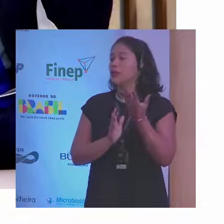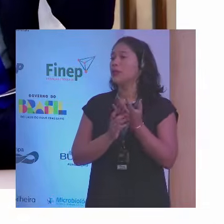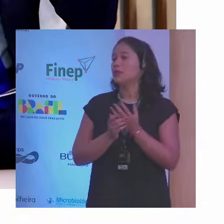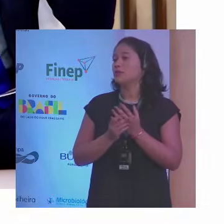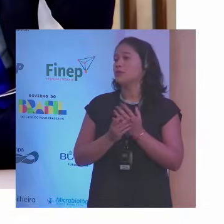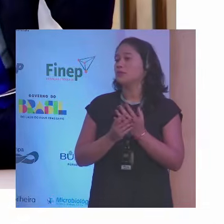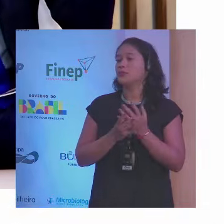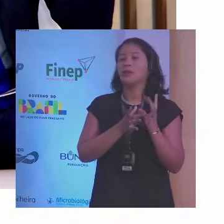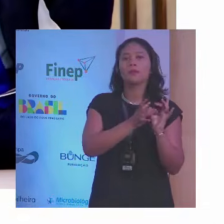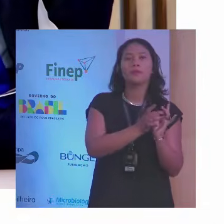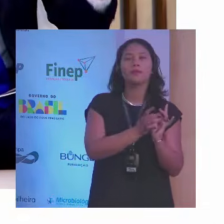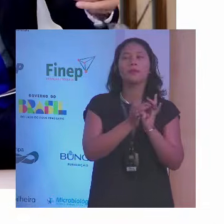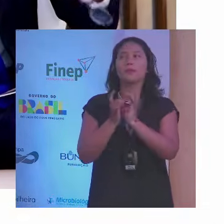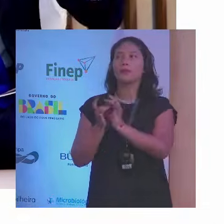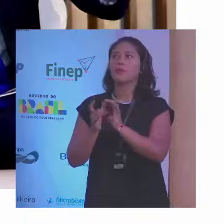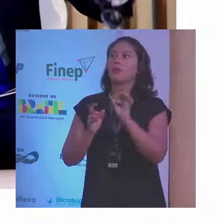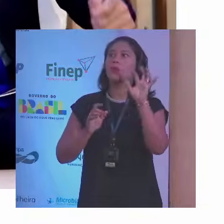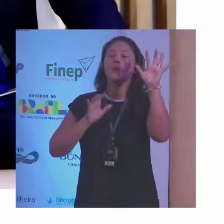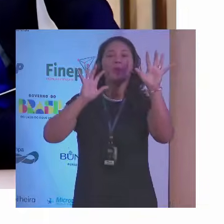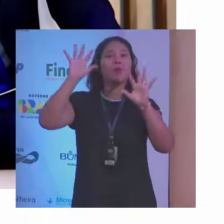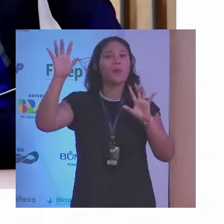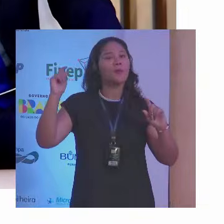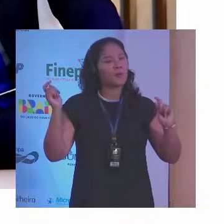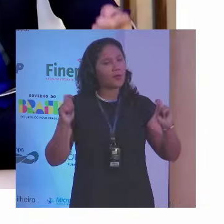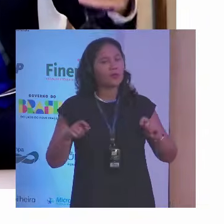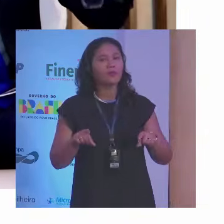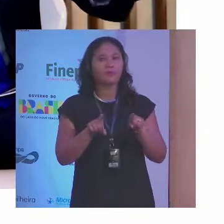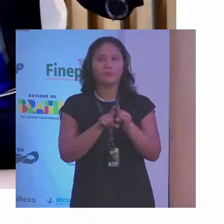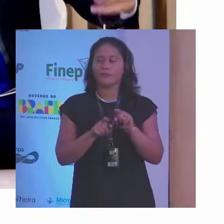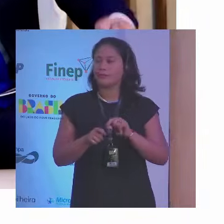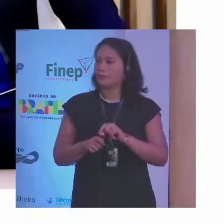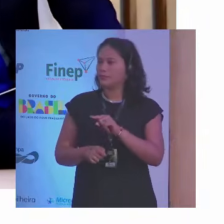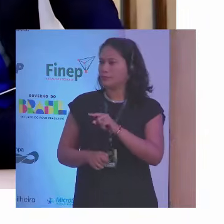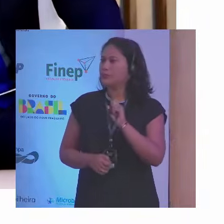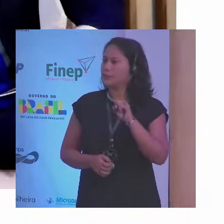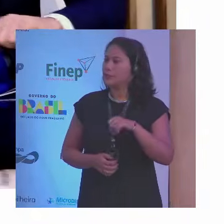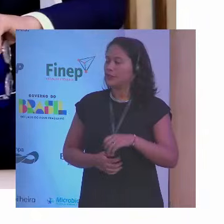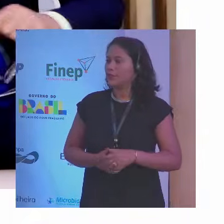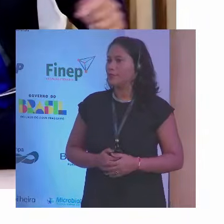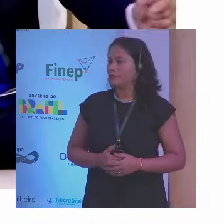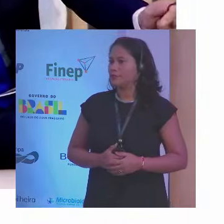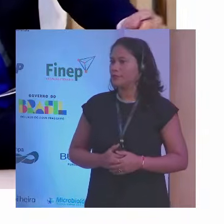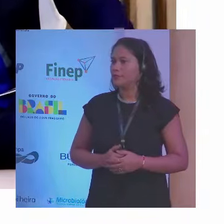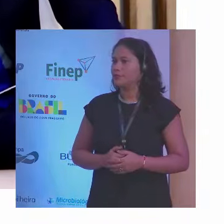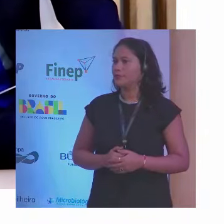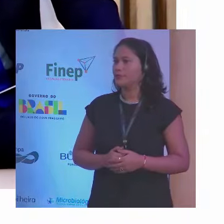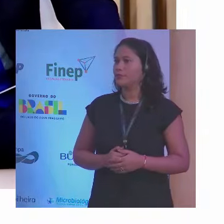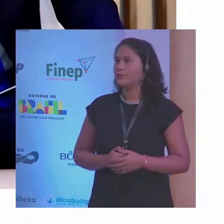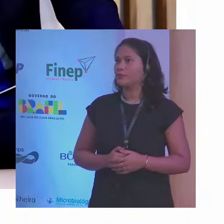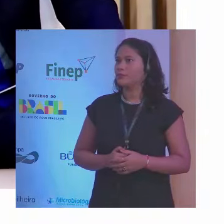I can do that, but I can also sell you something that is completely fake.